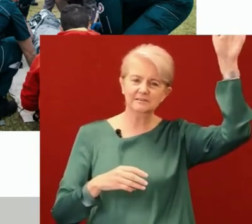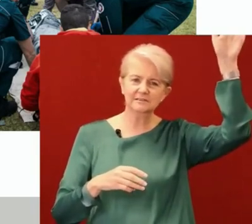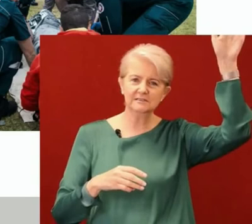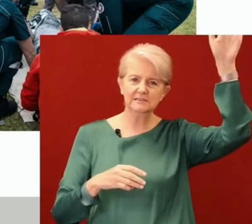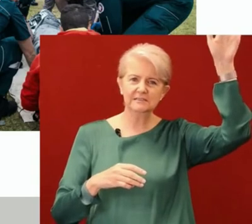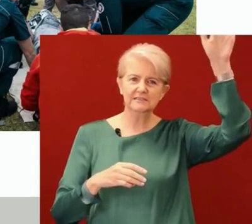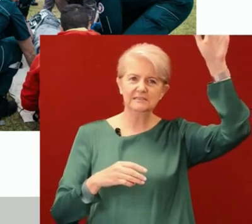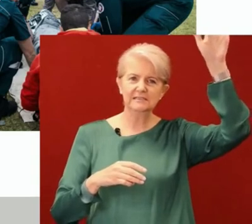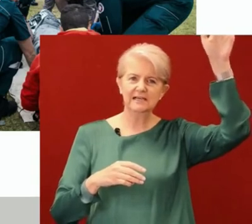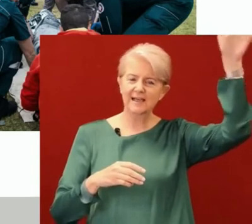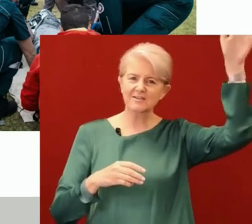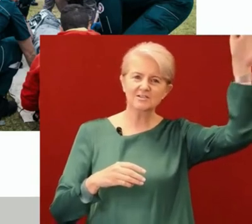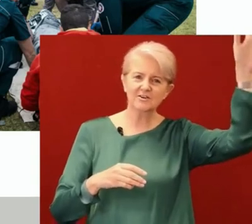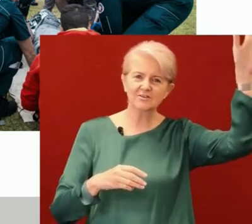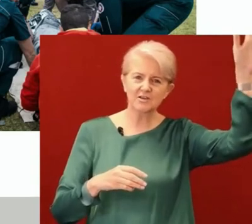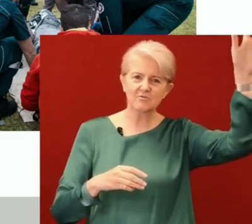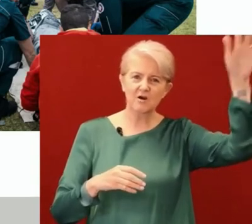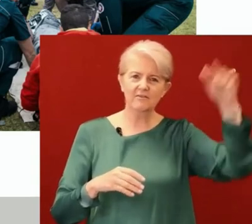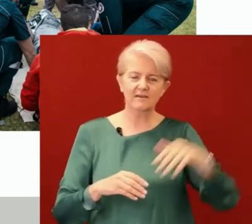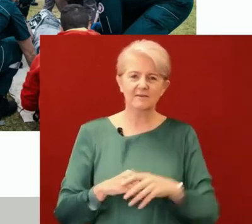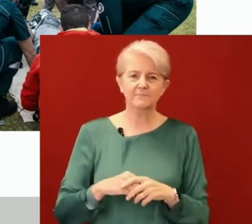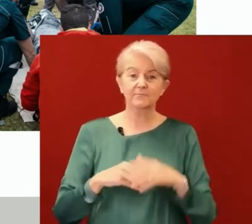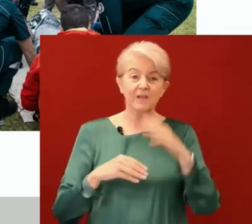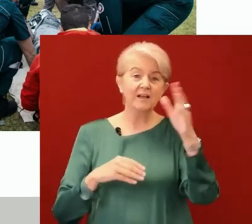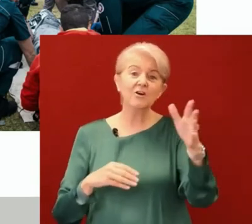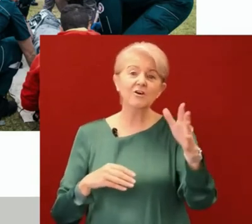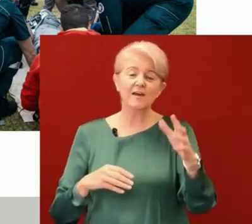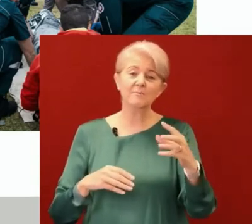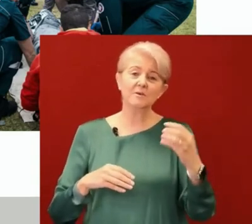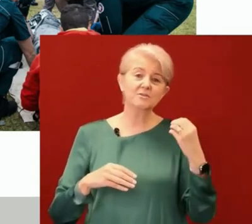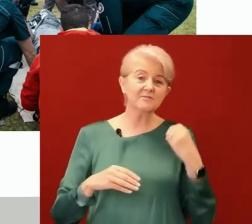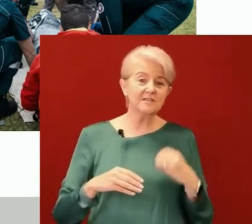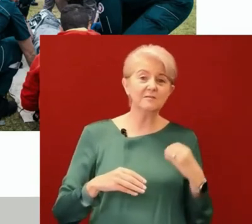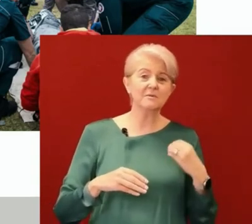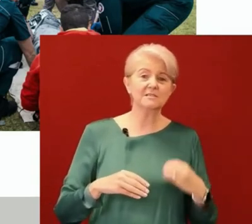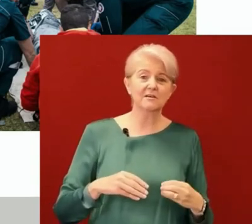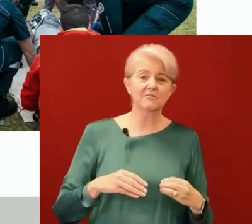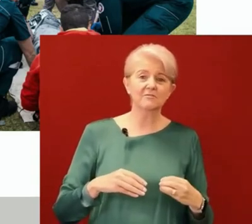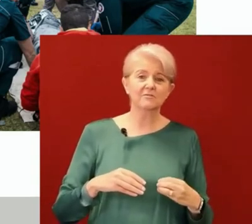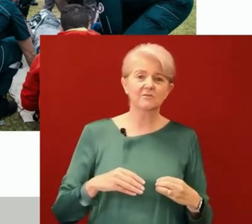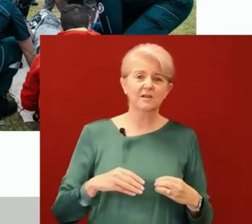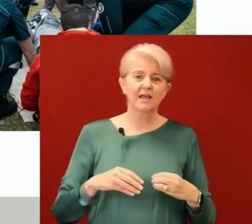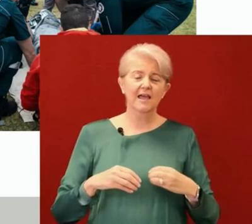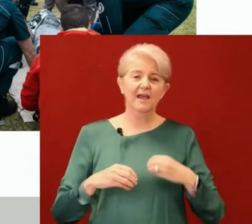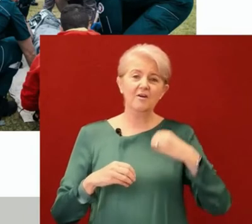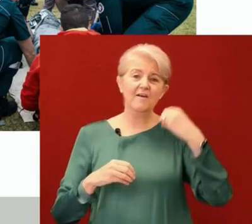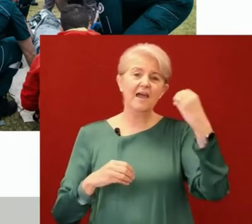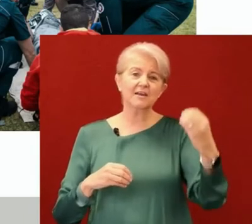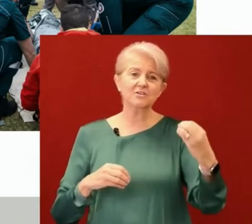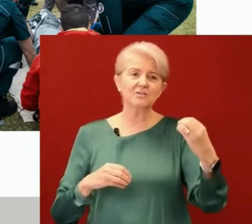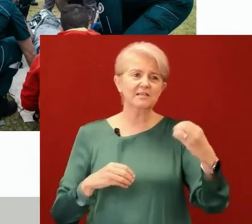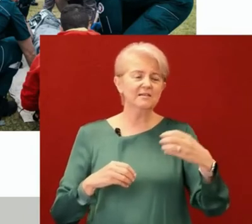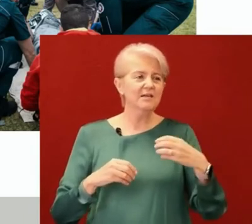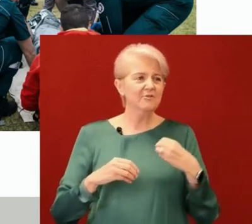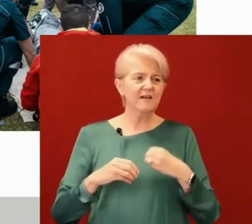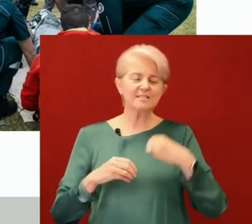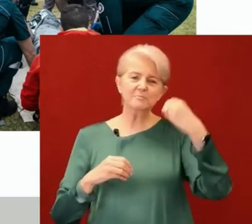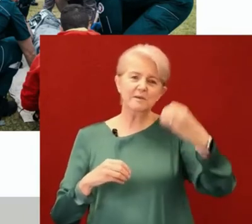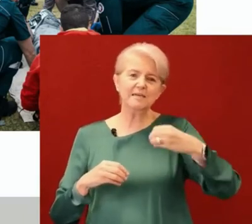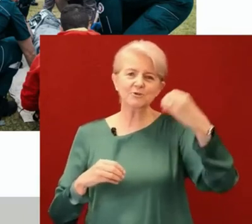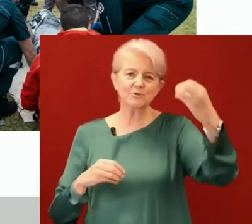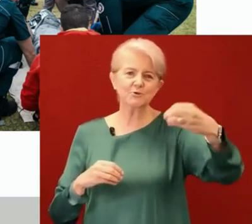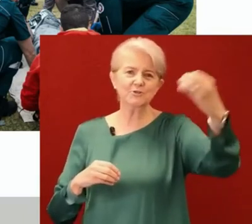oh, I actually don't think you're right there. I know that because I've done it myself. And I've actually,